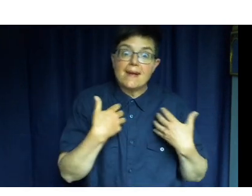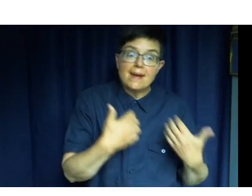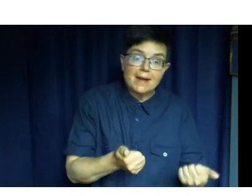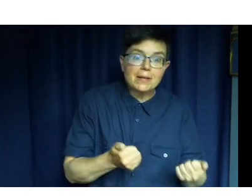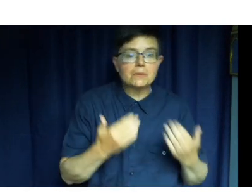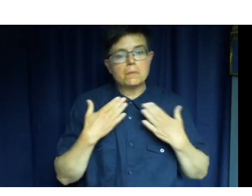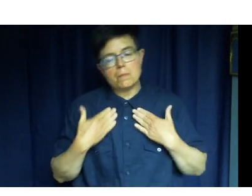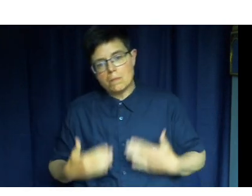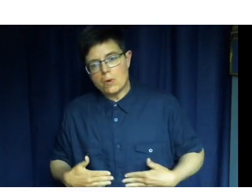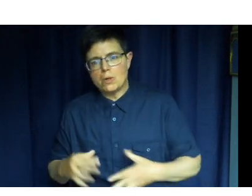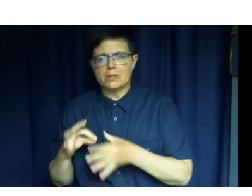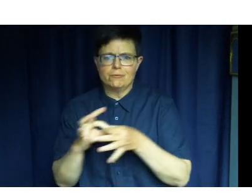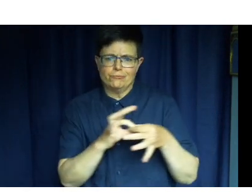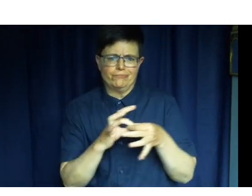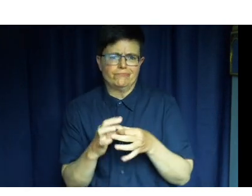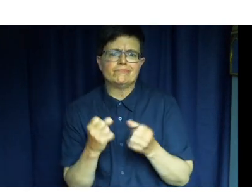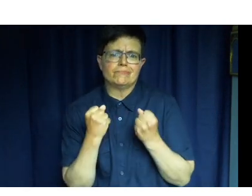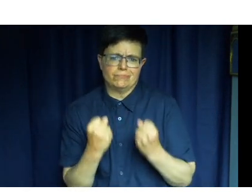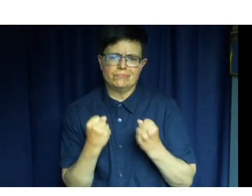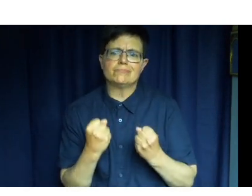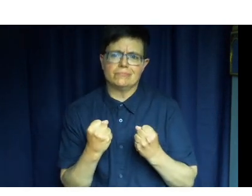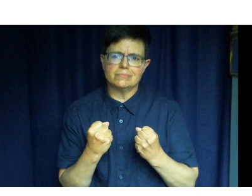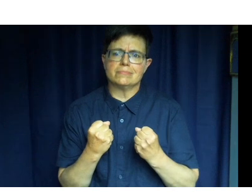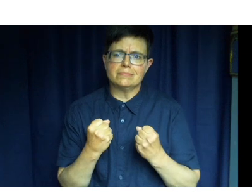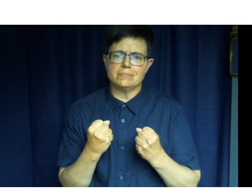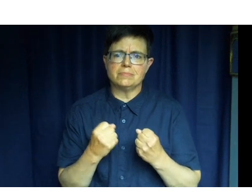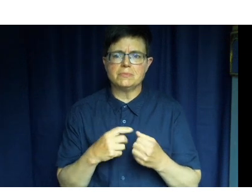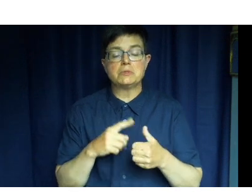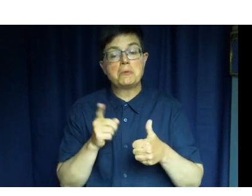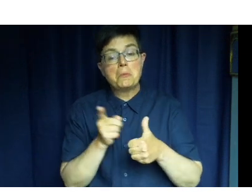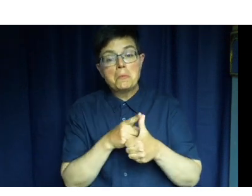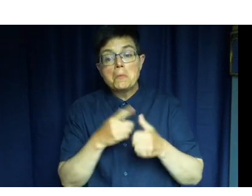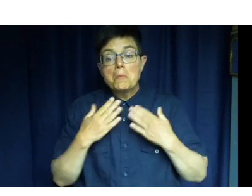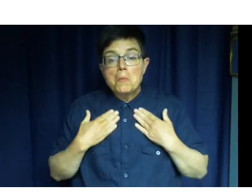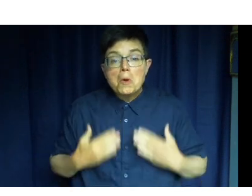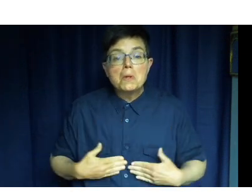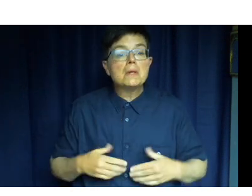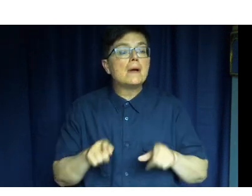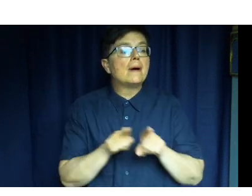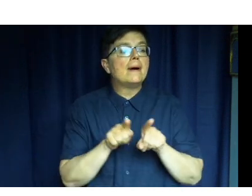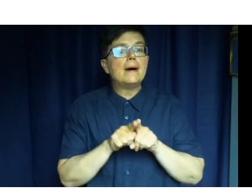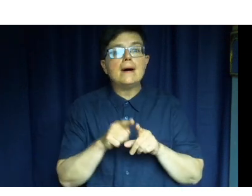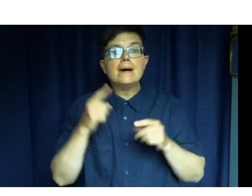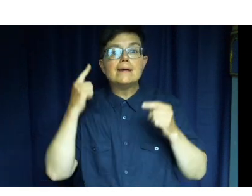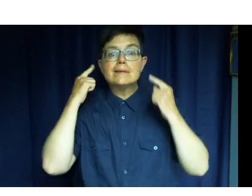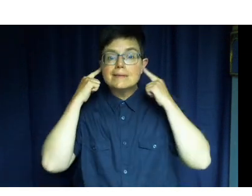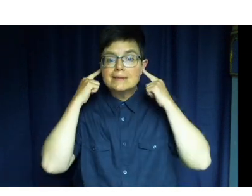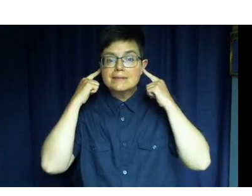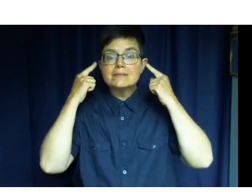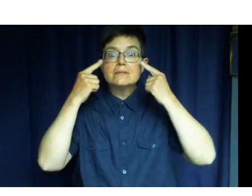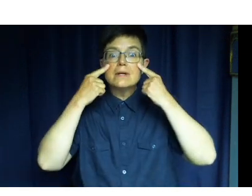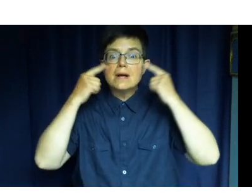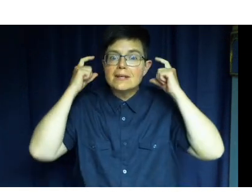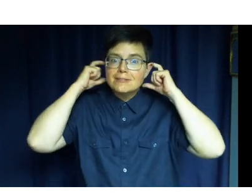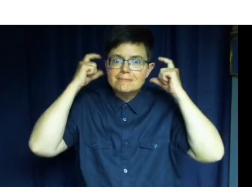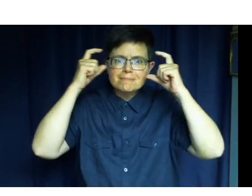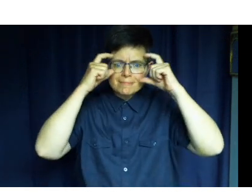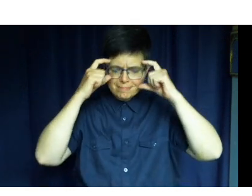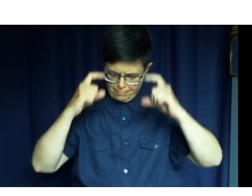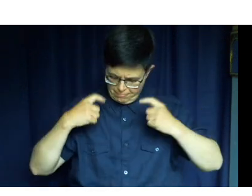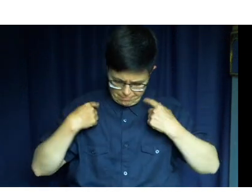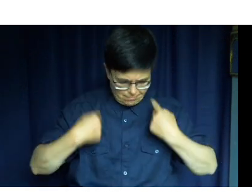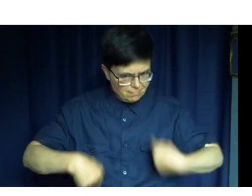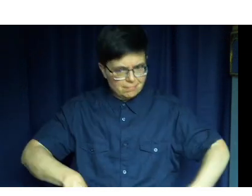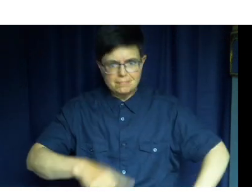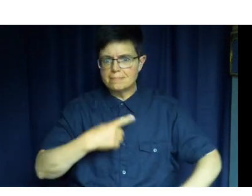My starting point is going to be your body, because a lot of health has to do with the body. And so what is the